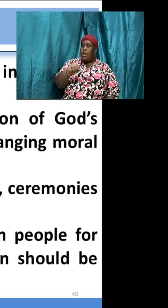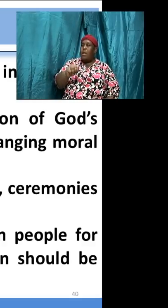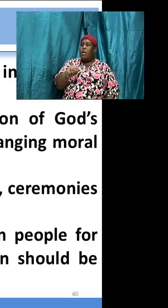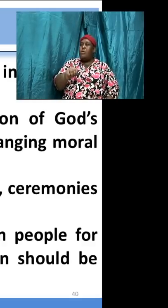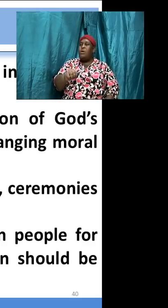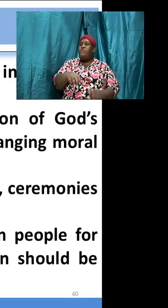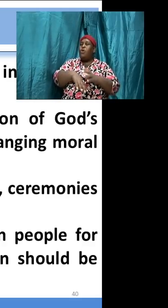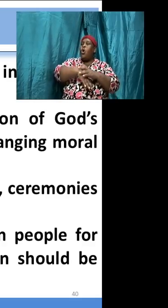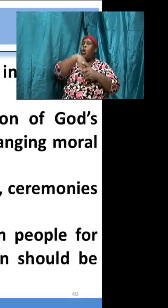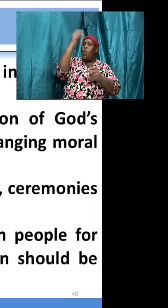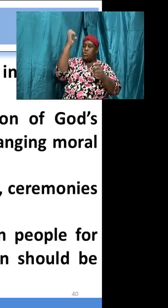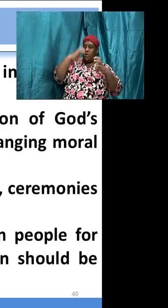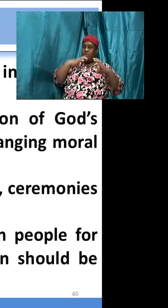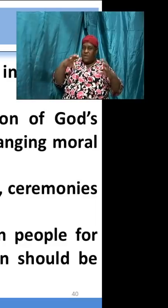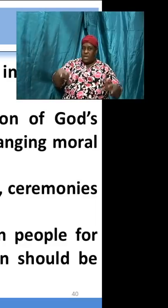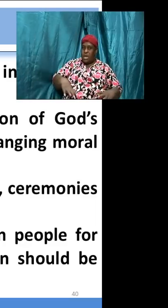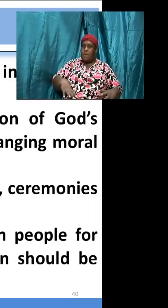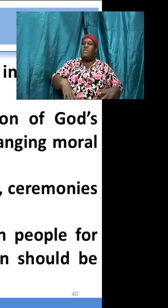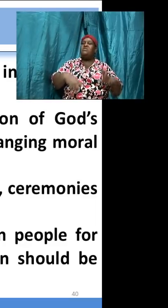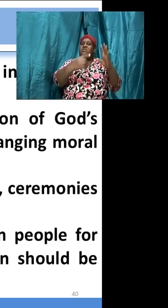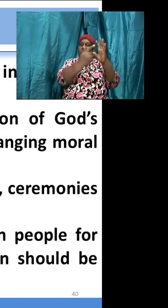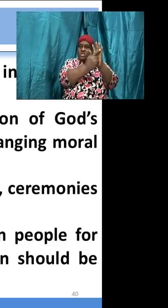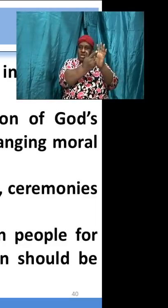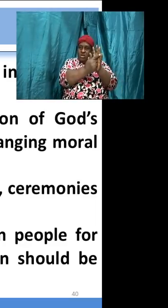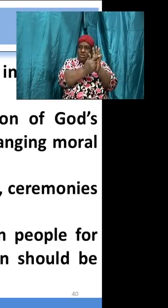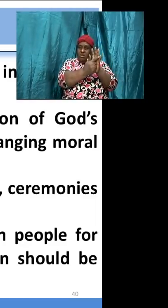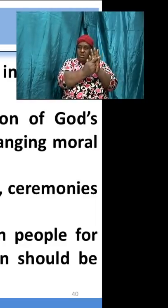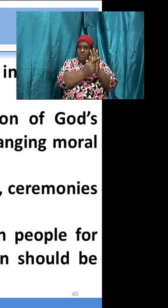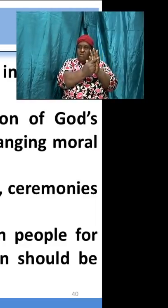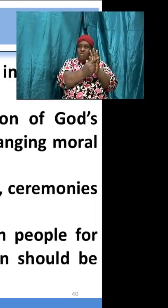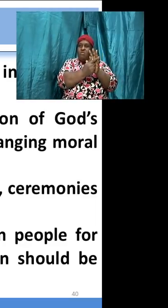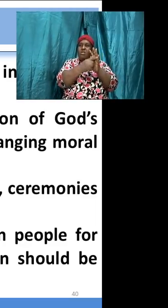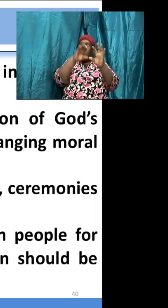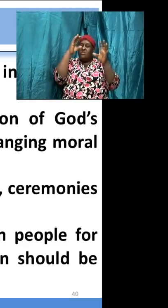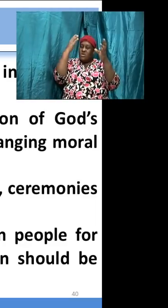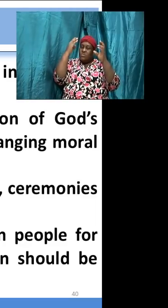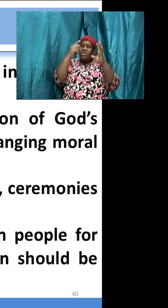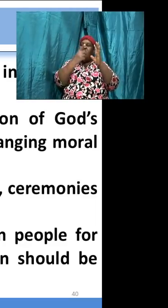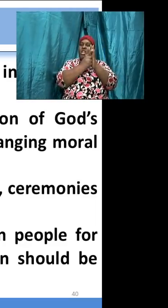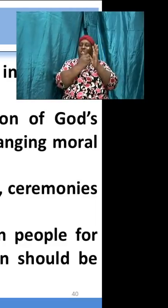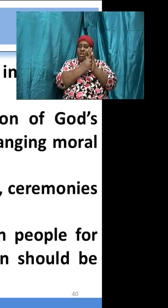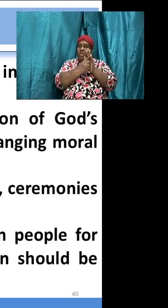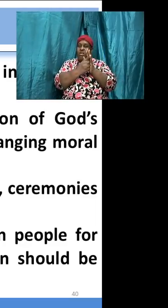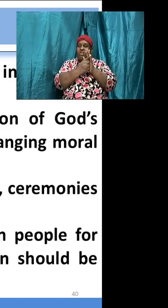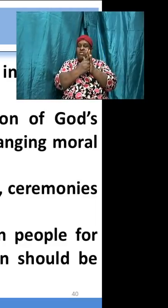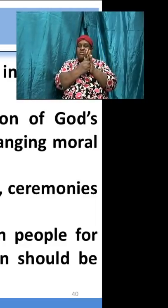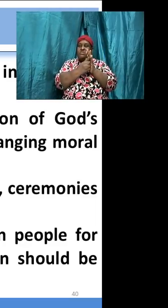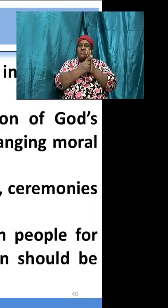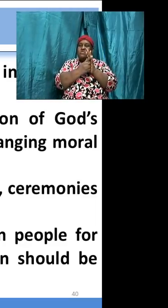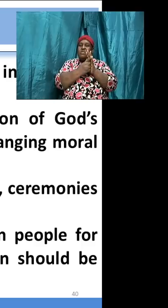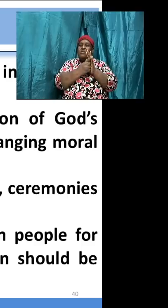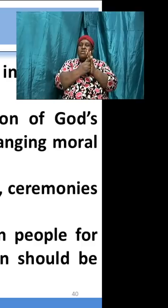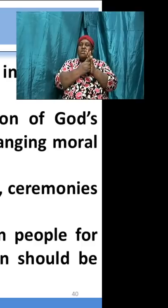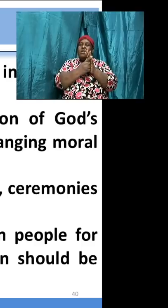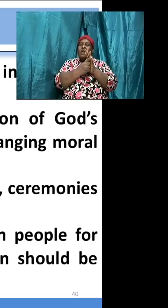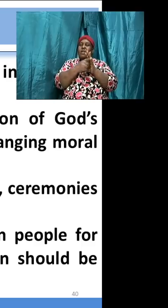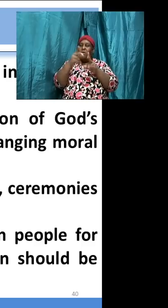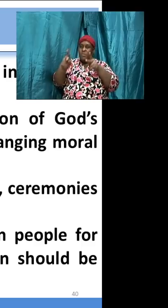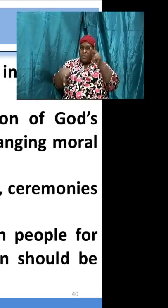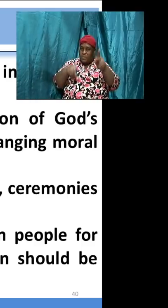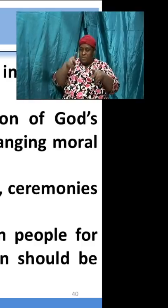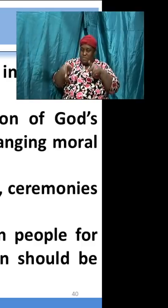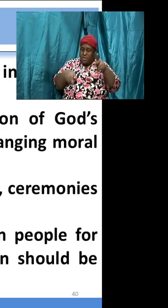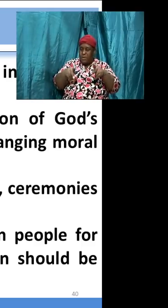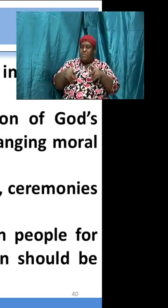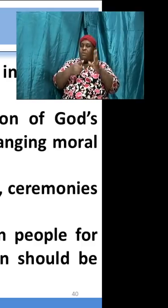as we said before, the moral laws don't change. The ceremonial laws do. And the civil laws do. So, as